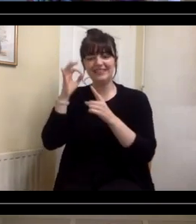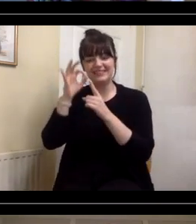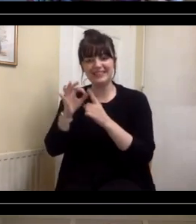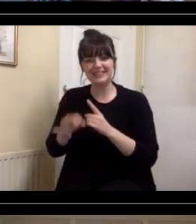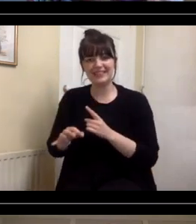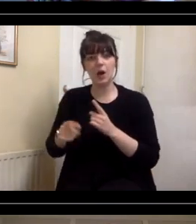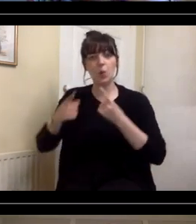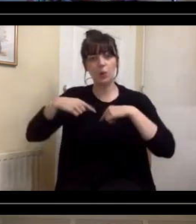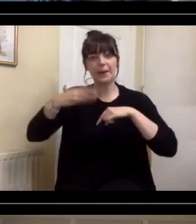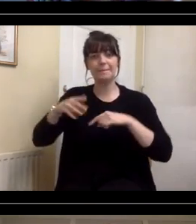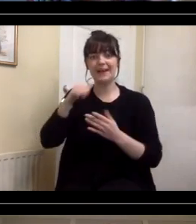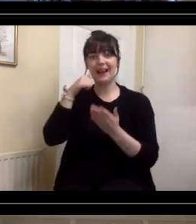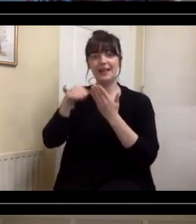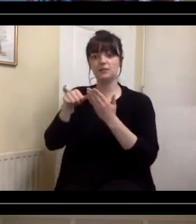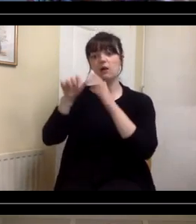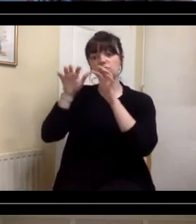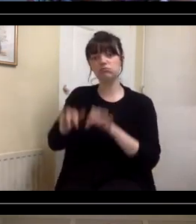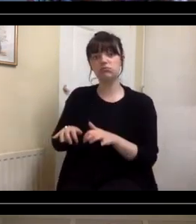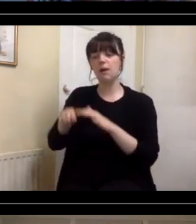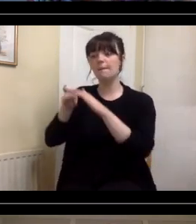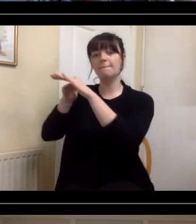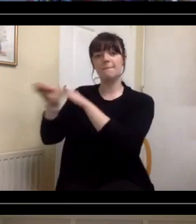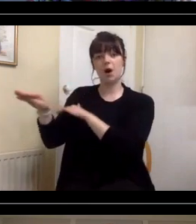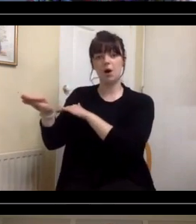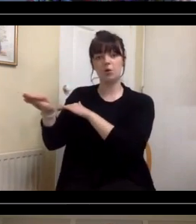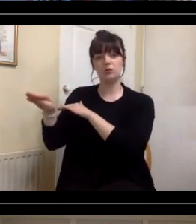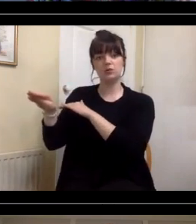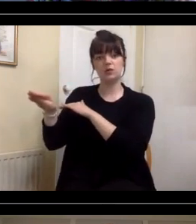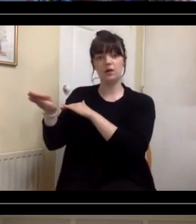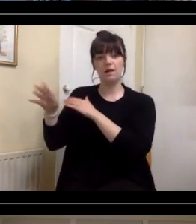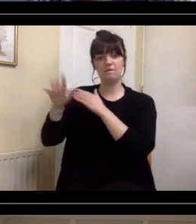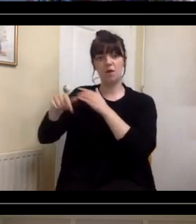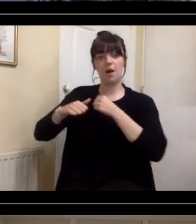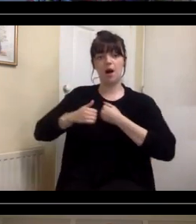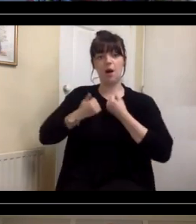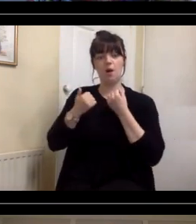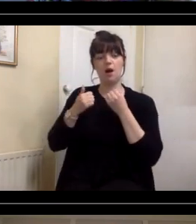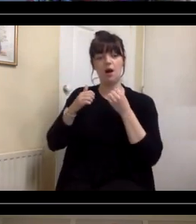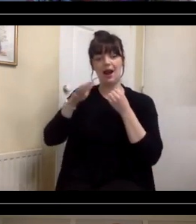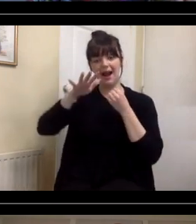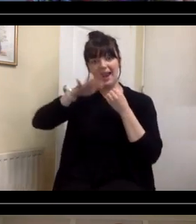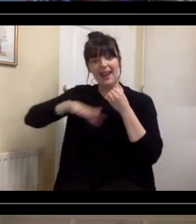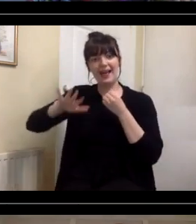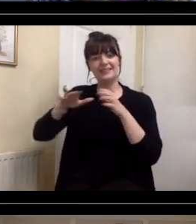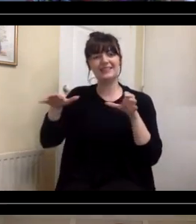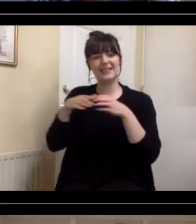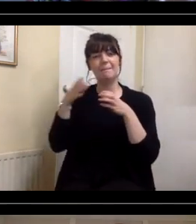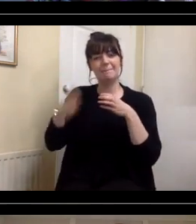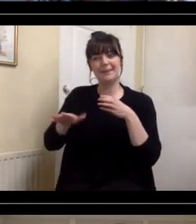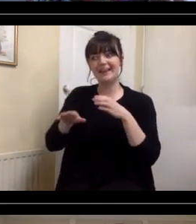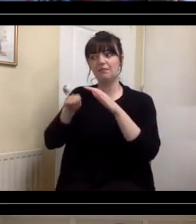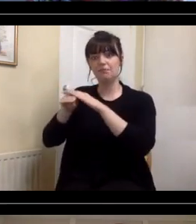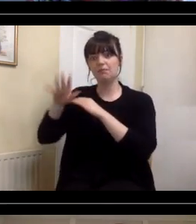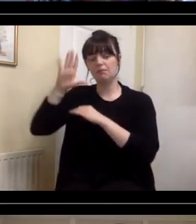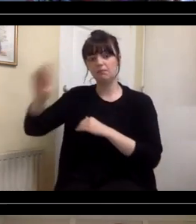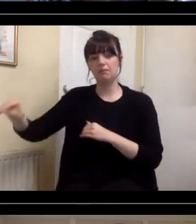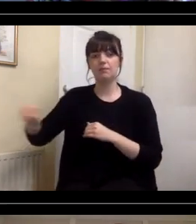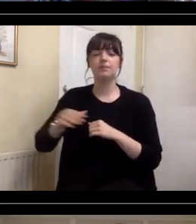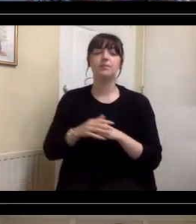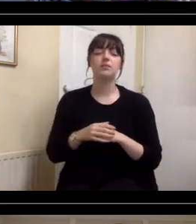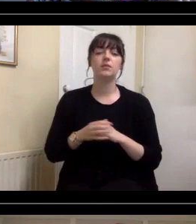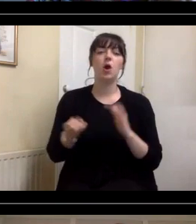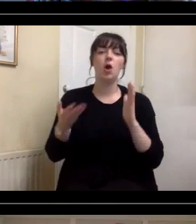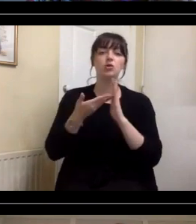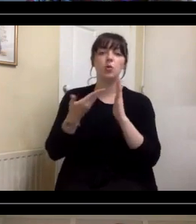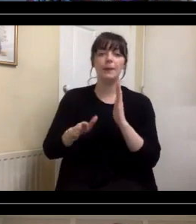to specifically with maps and letters by our land team. What we also did is we have leafleted